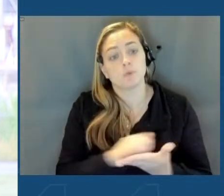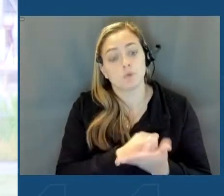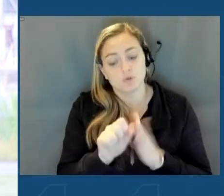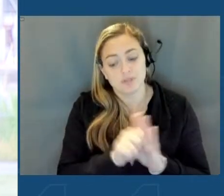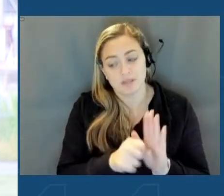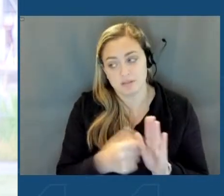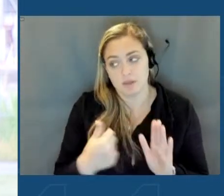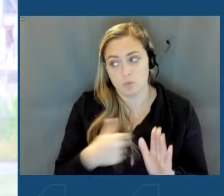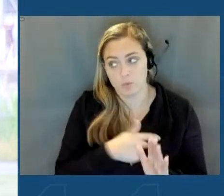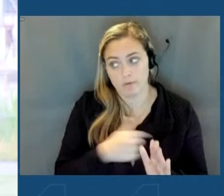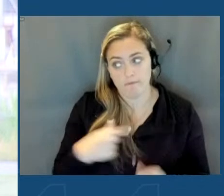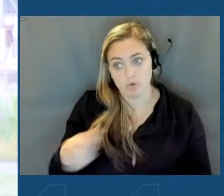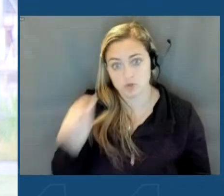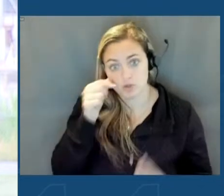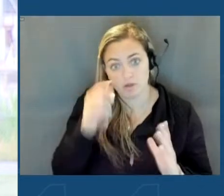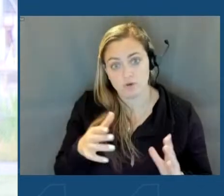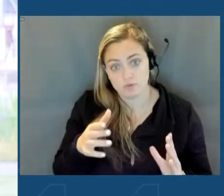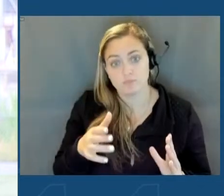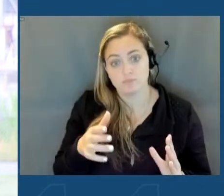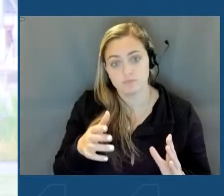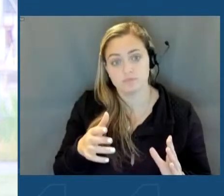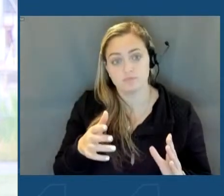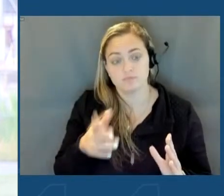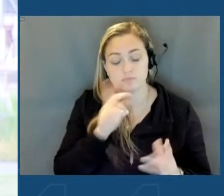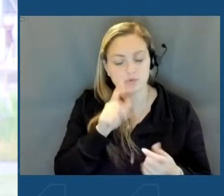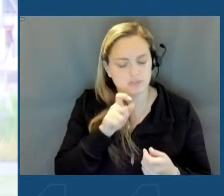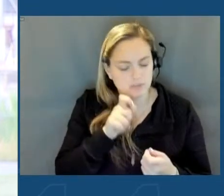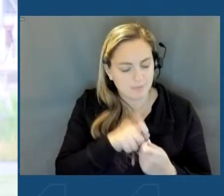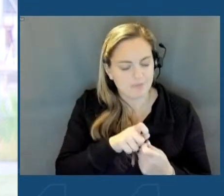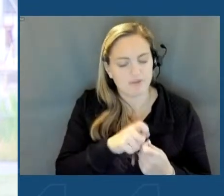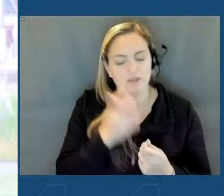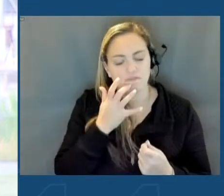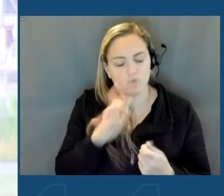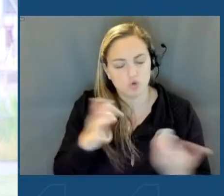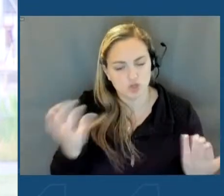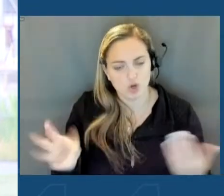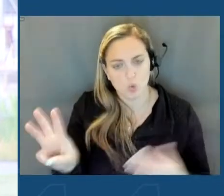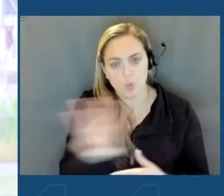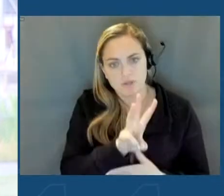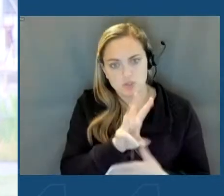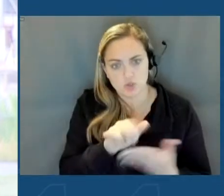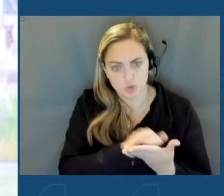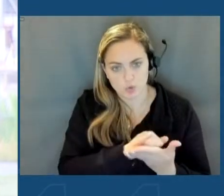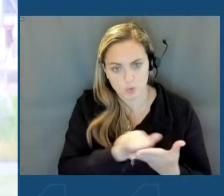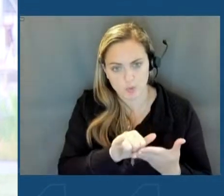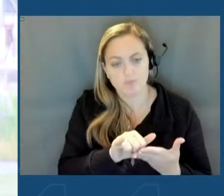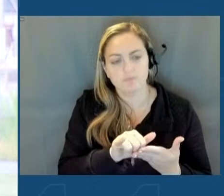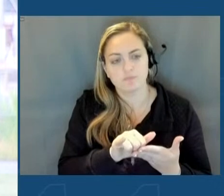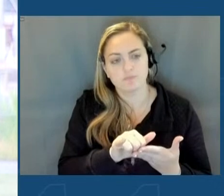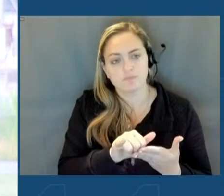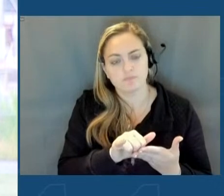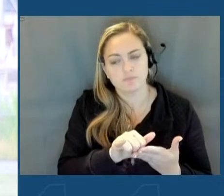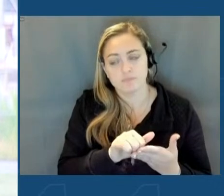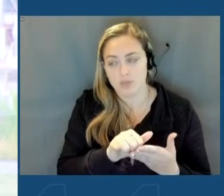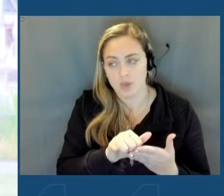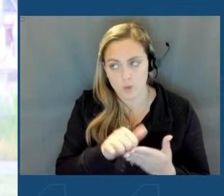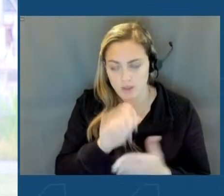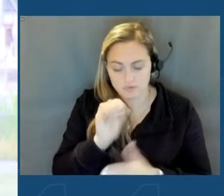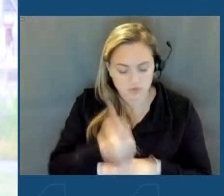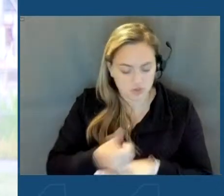have Kathy Hochul as our governor. And we are particularly fortunate here in Western New York that we claim her